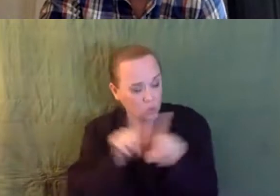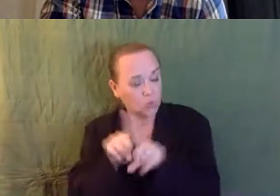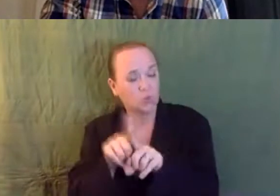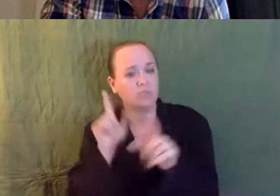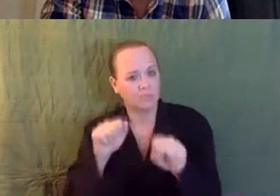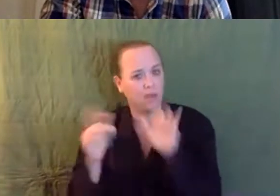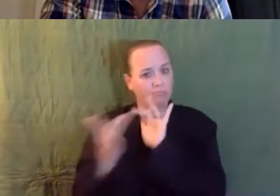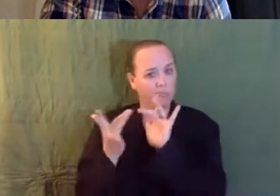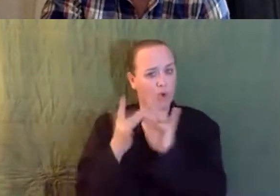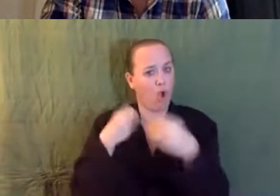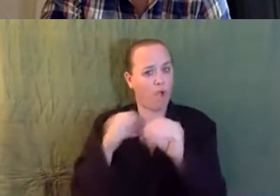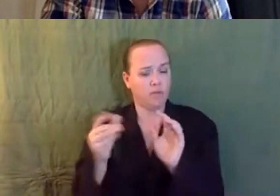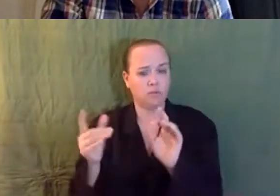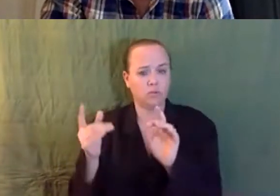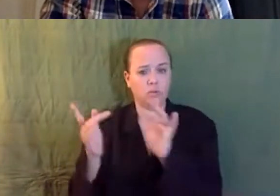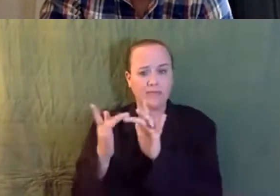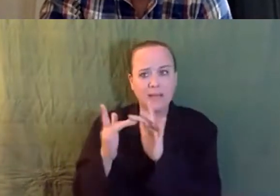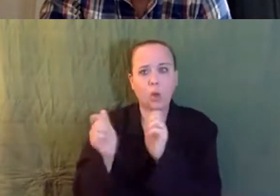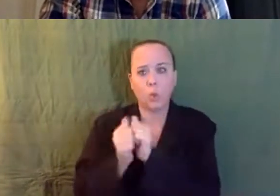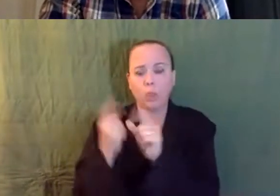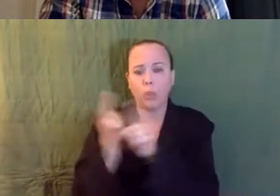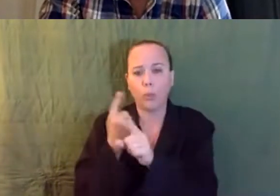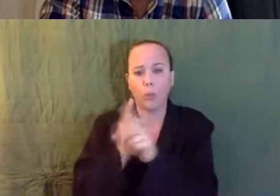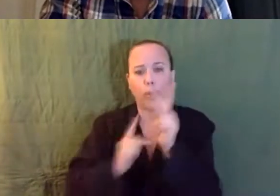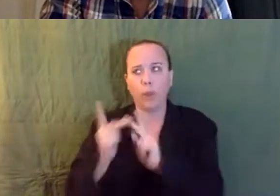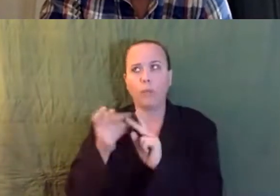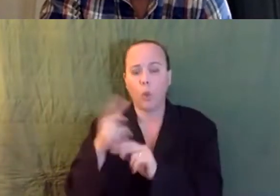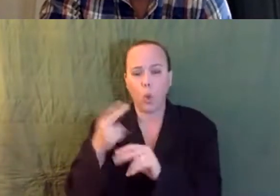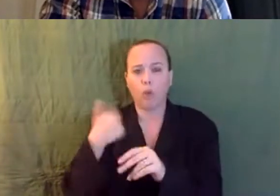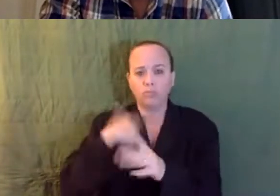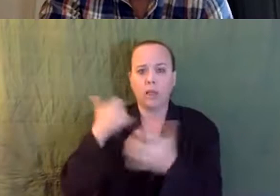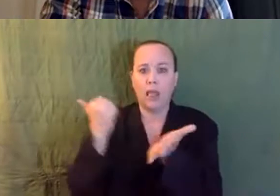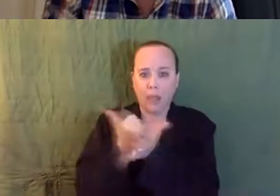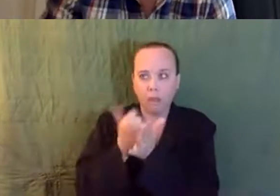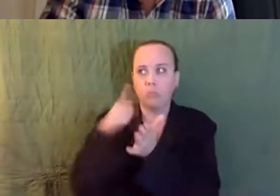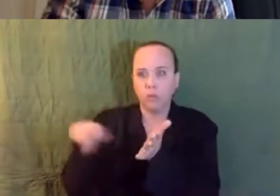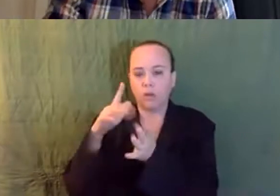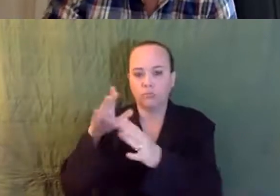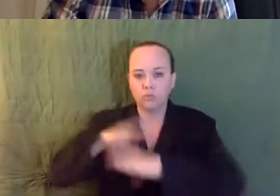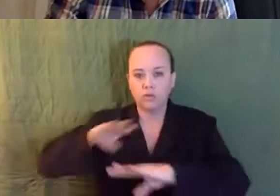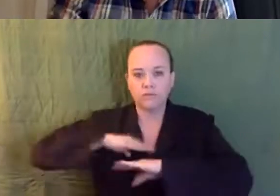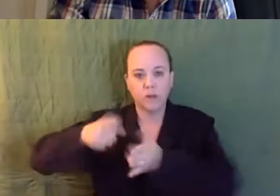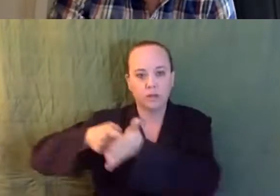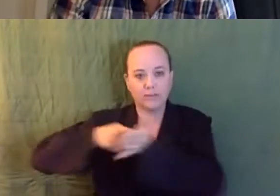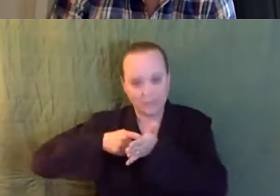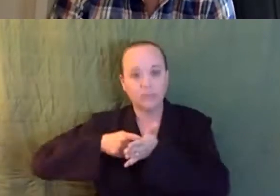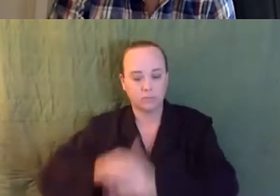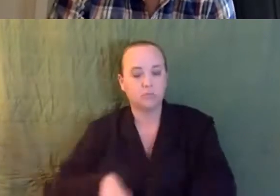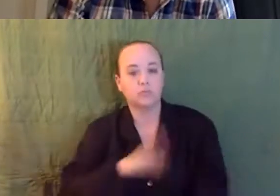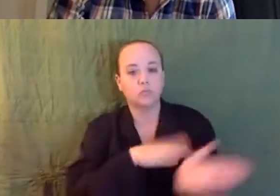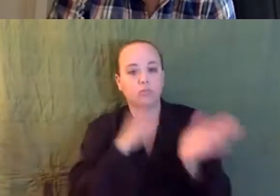and we'll connect them with the right folks or connect ourselves to get what they need. Thank you. Mr.